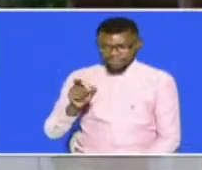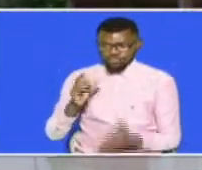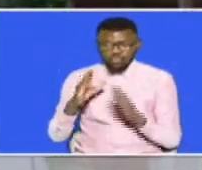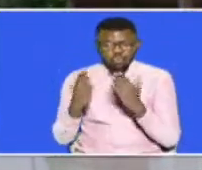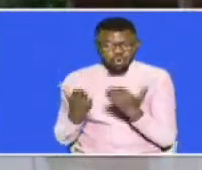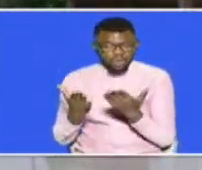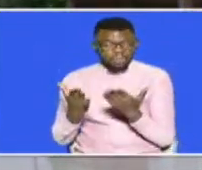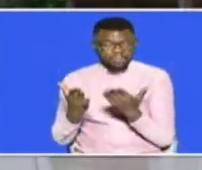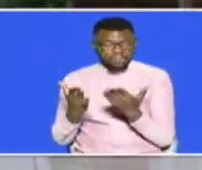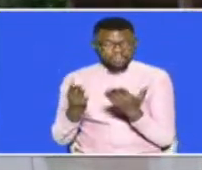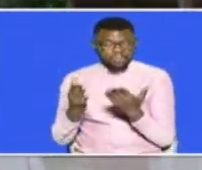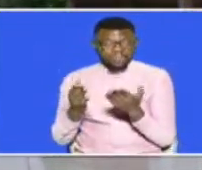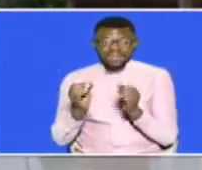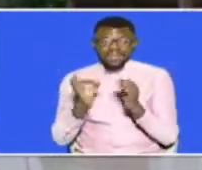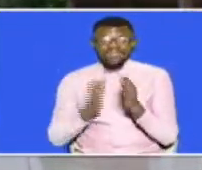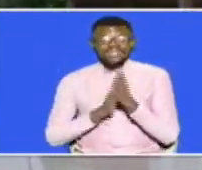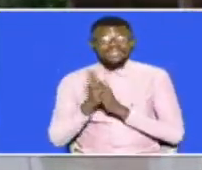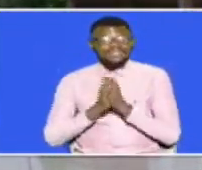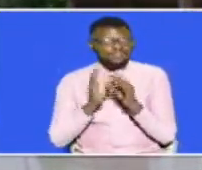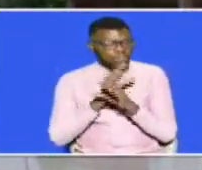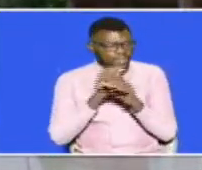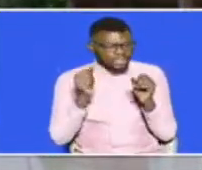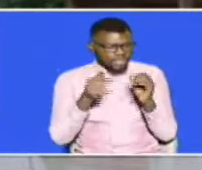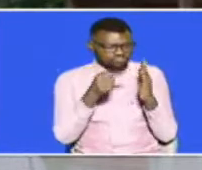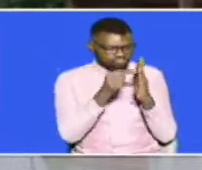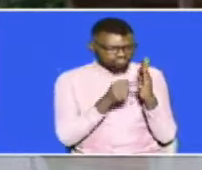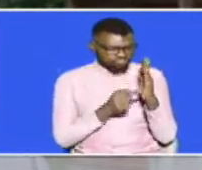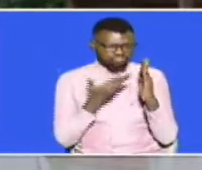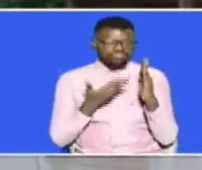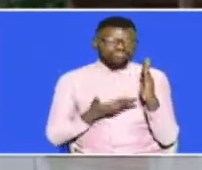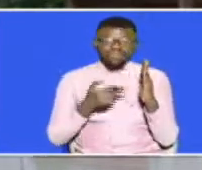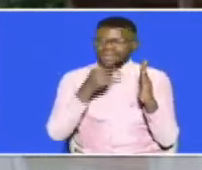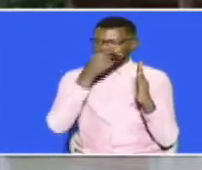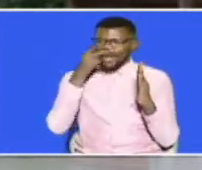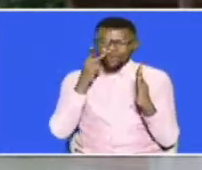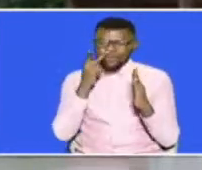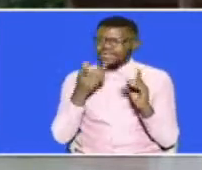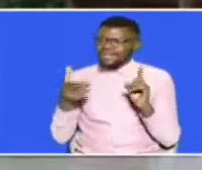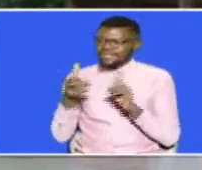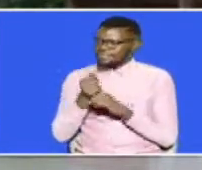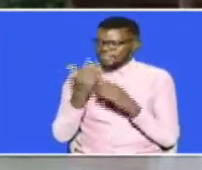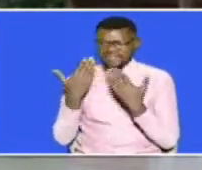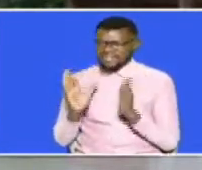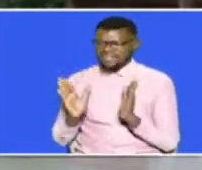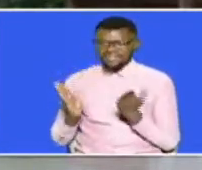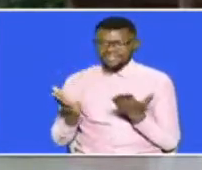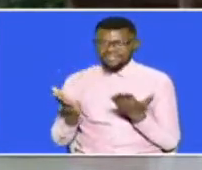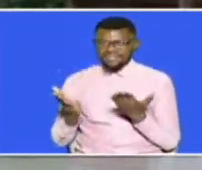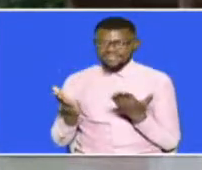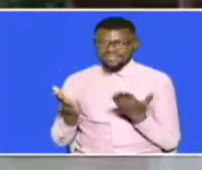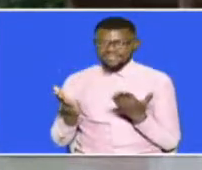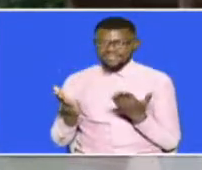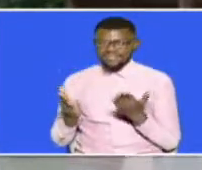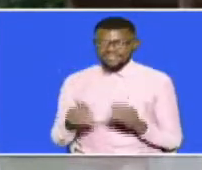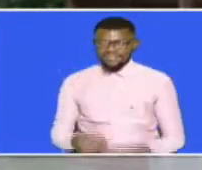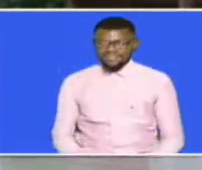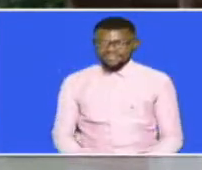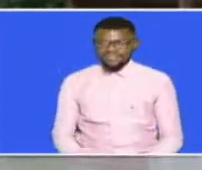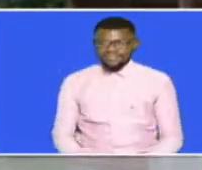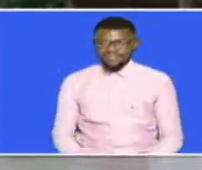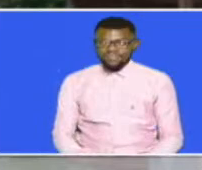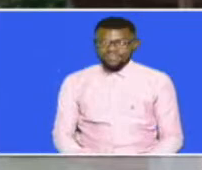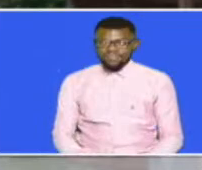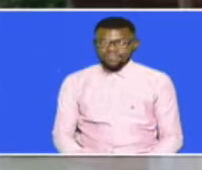president for Dr. Stephen Kalonzo Musyoka is 100% fulfilled. 100% fulfilled.